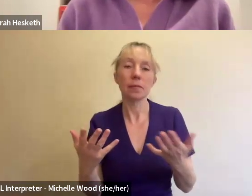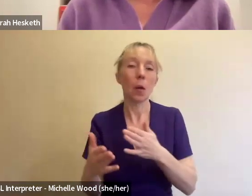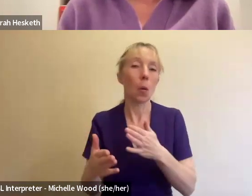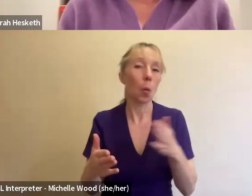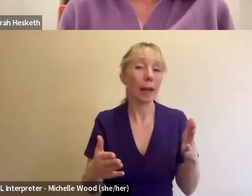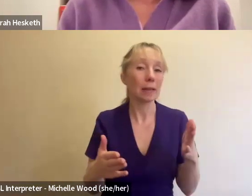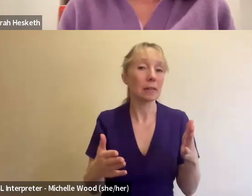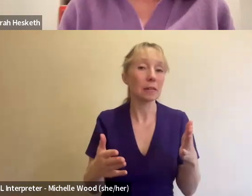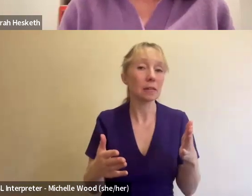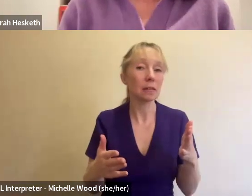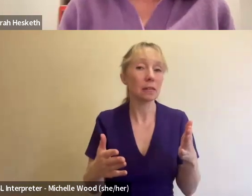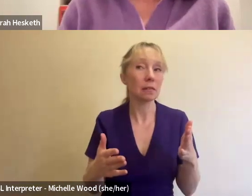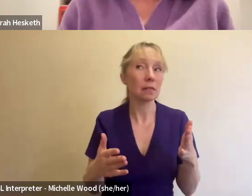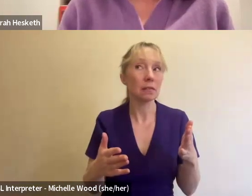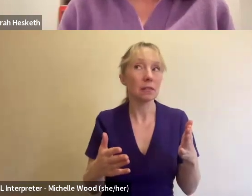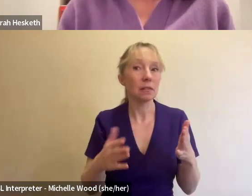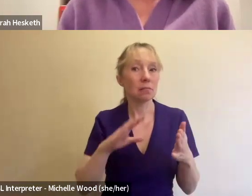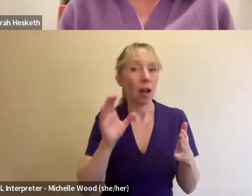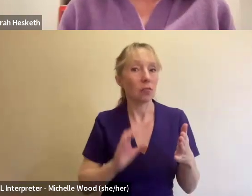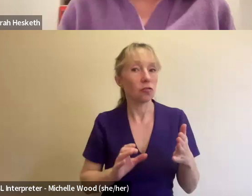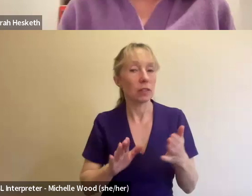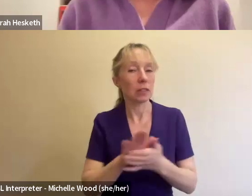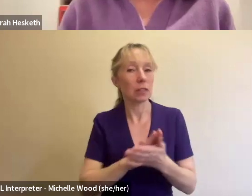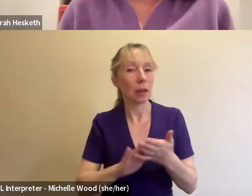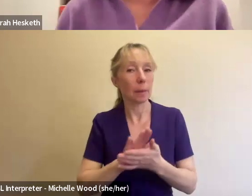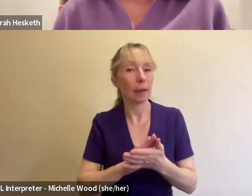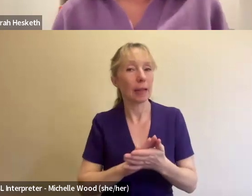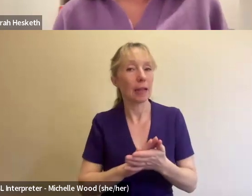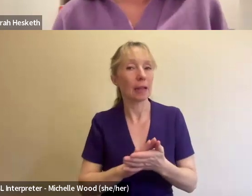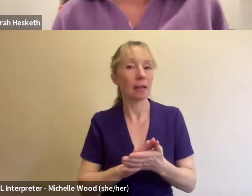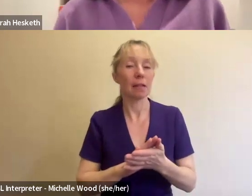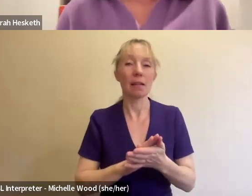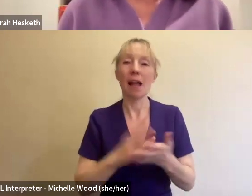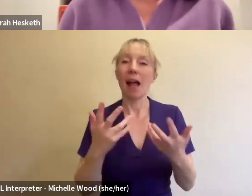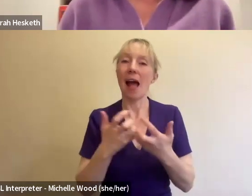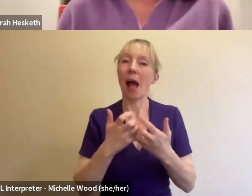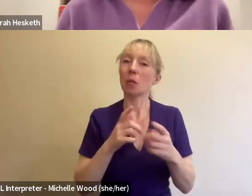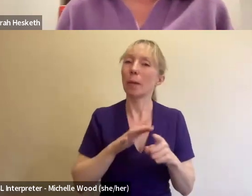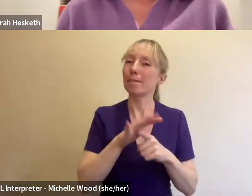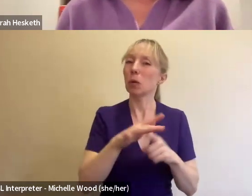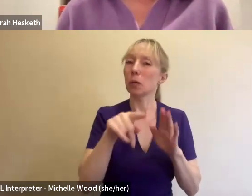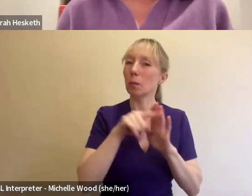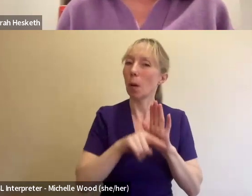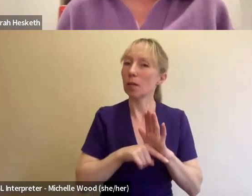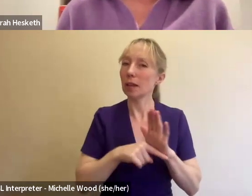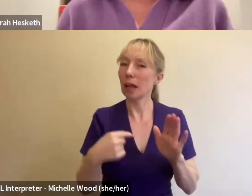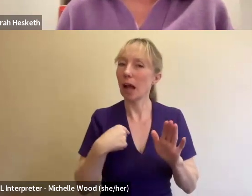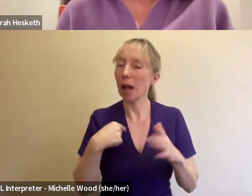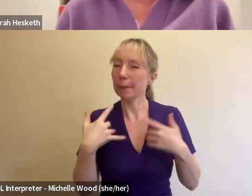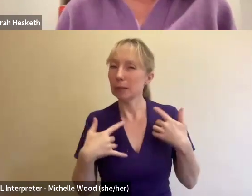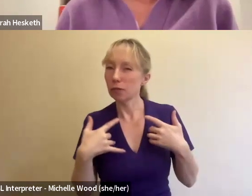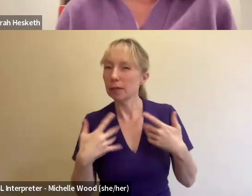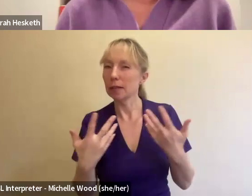and nations. And so in terms of influencing policy, I suppose I'm interested in